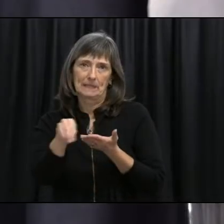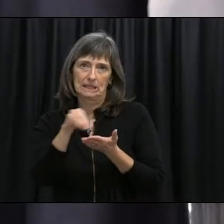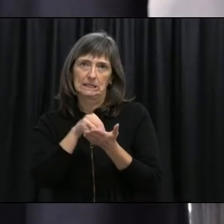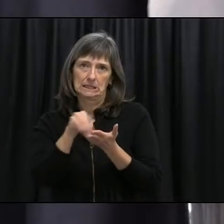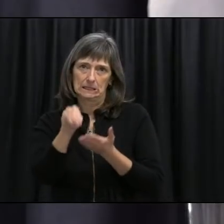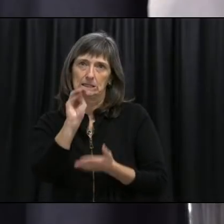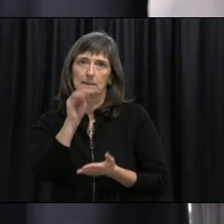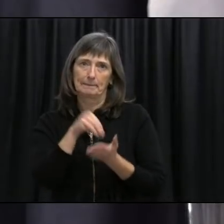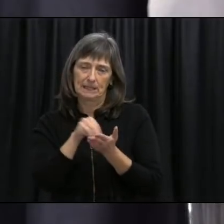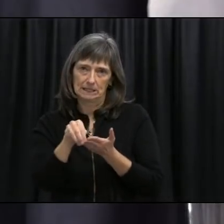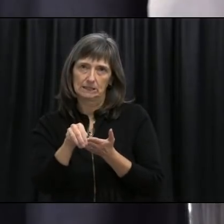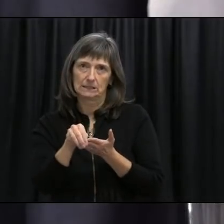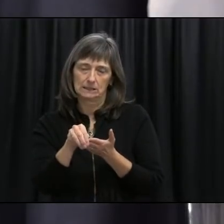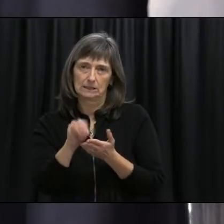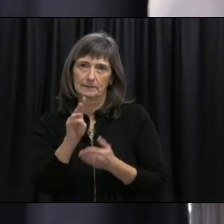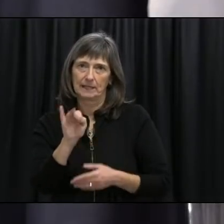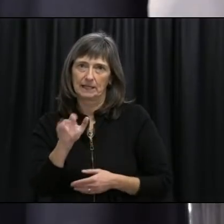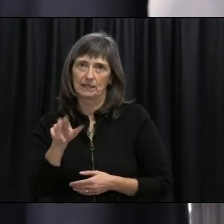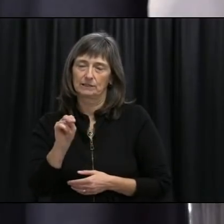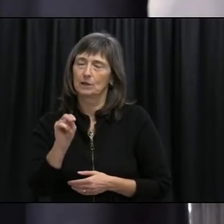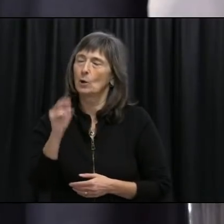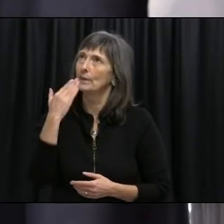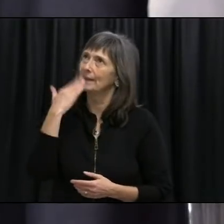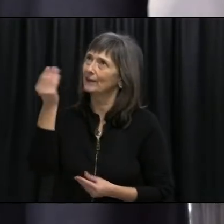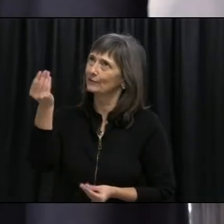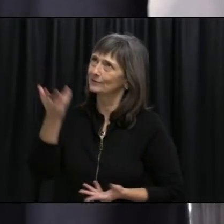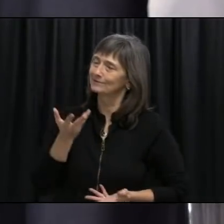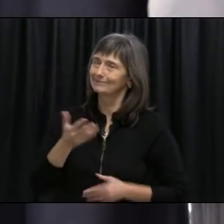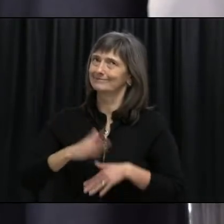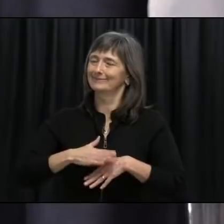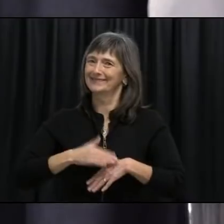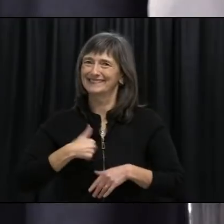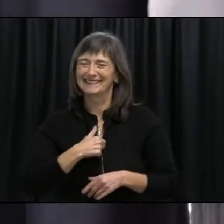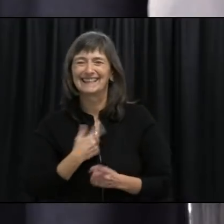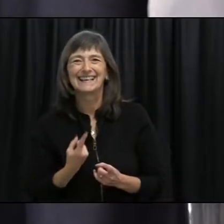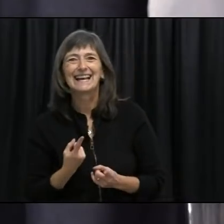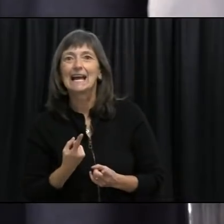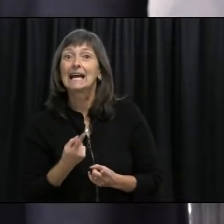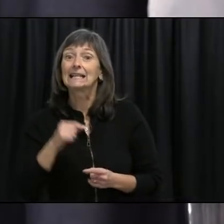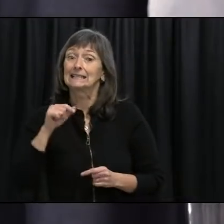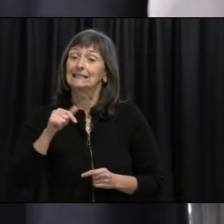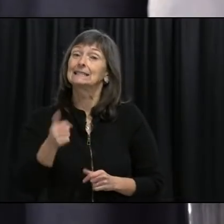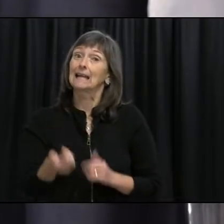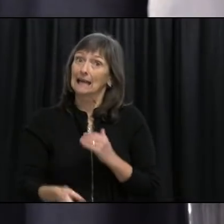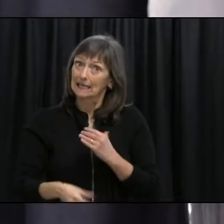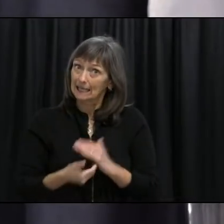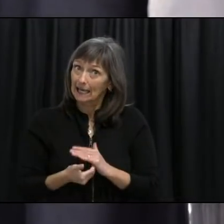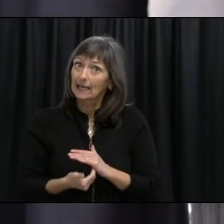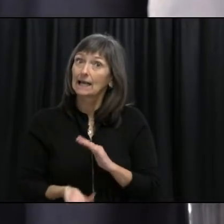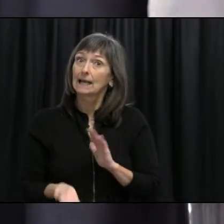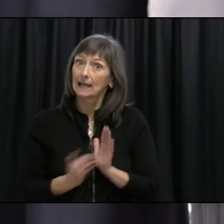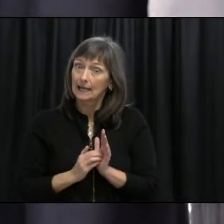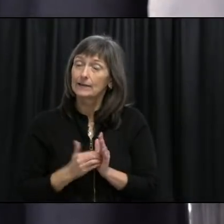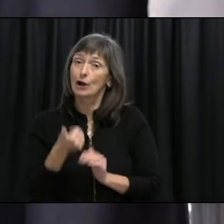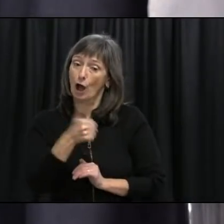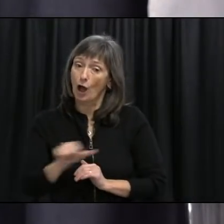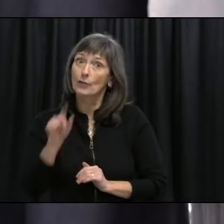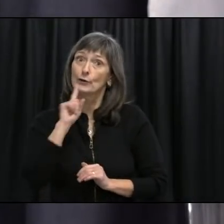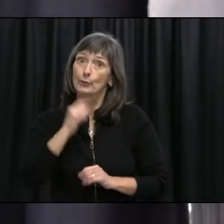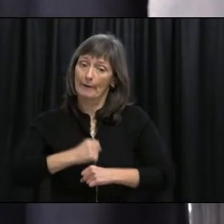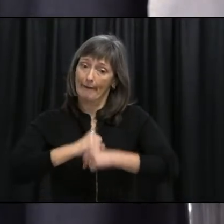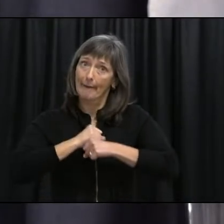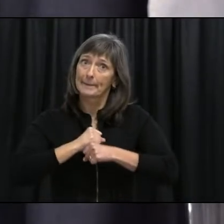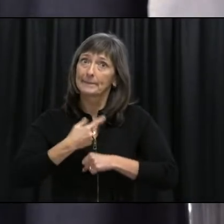So in actual fact, I'm glad you mentioned it, because this is another piece of defense.